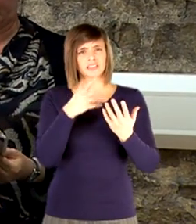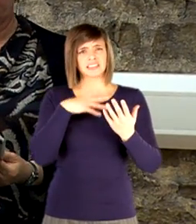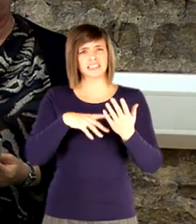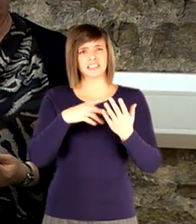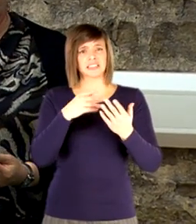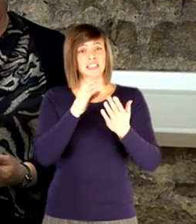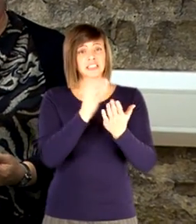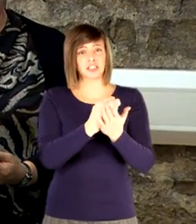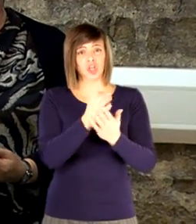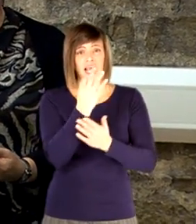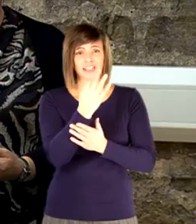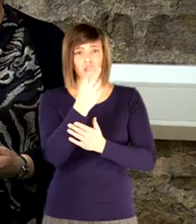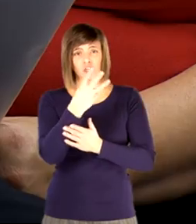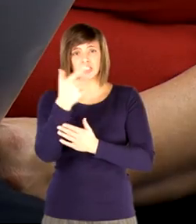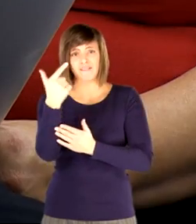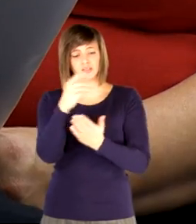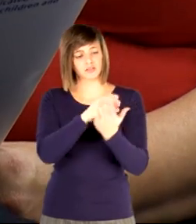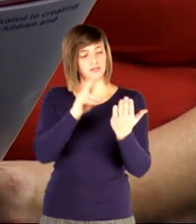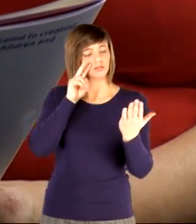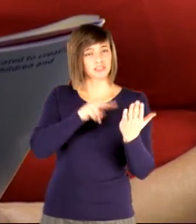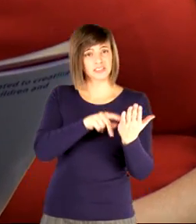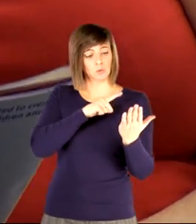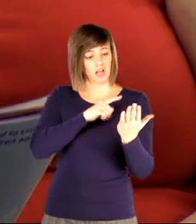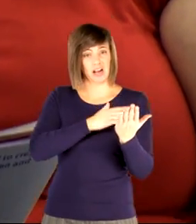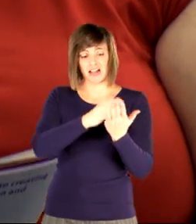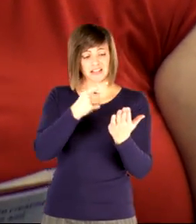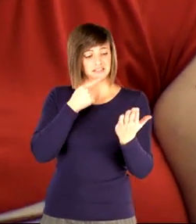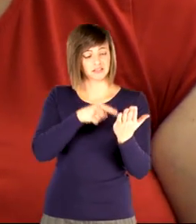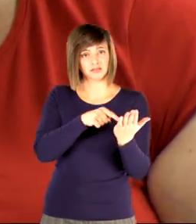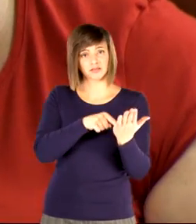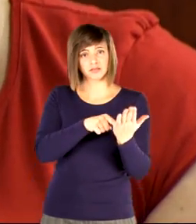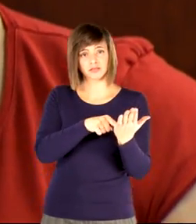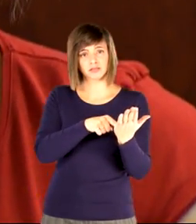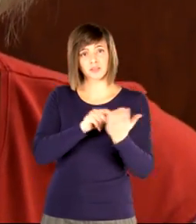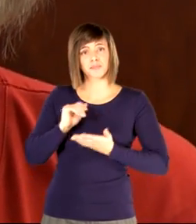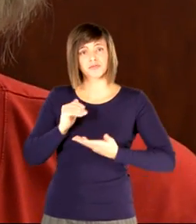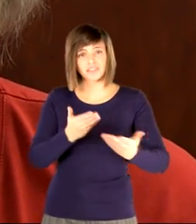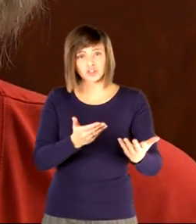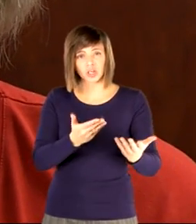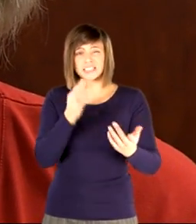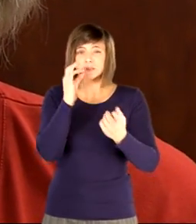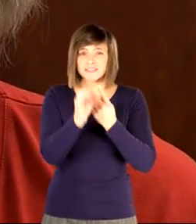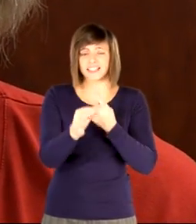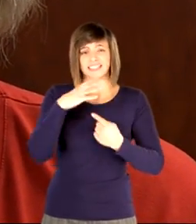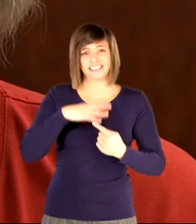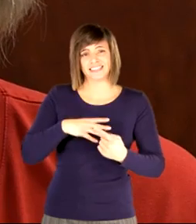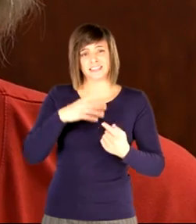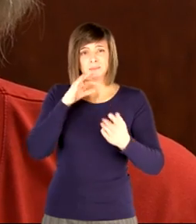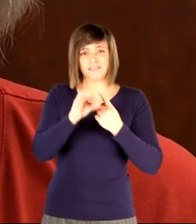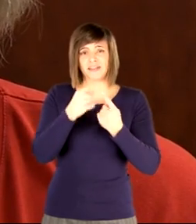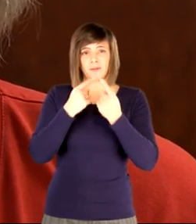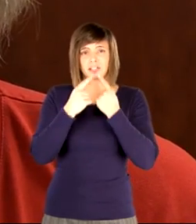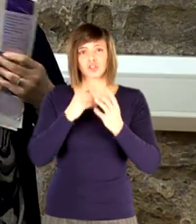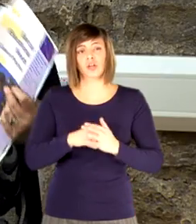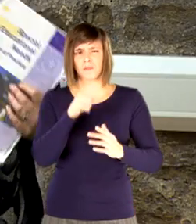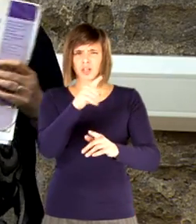to section 837 on that, because it says quite clearly in there that the provision must be specified and